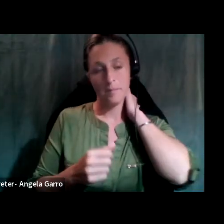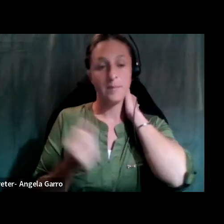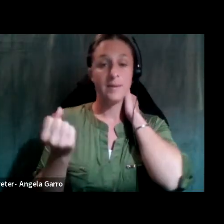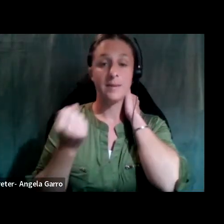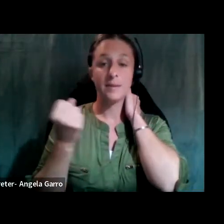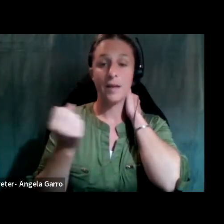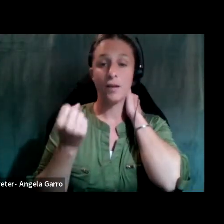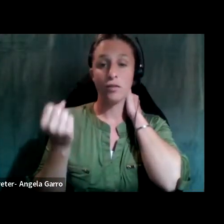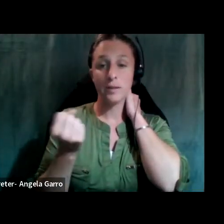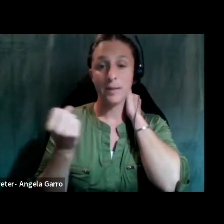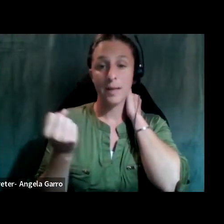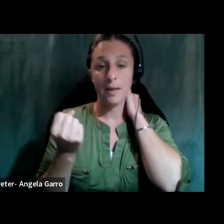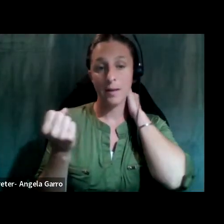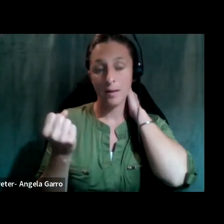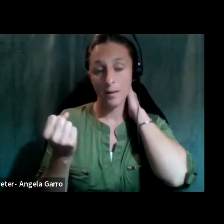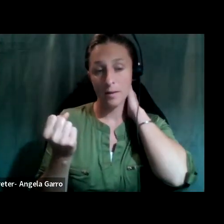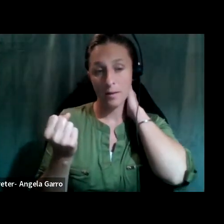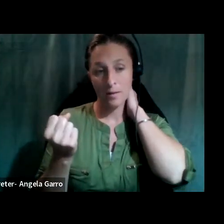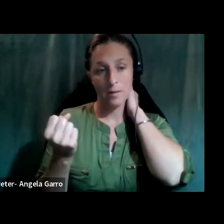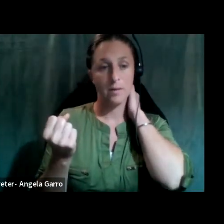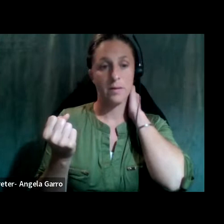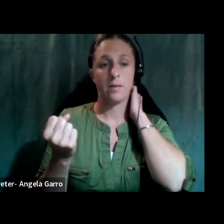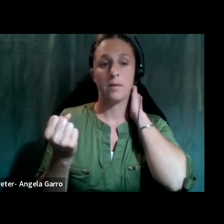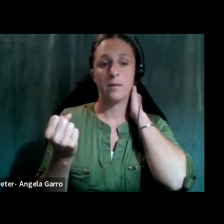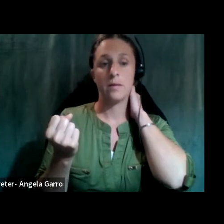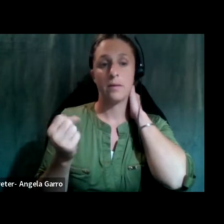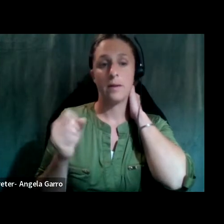Saturday is the